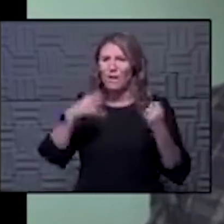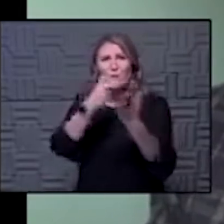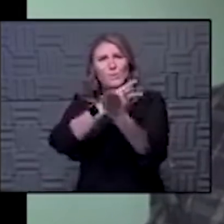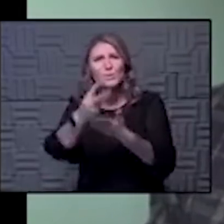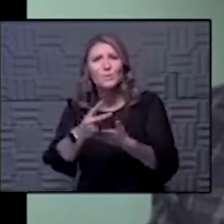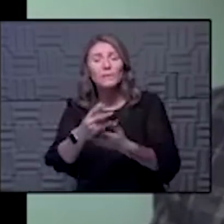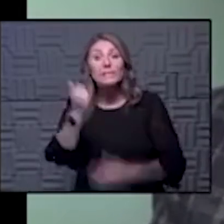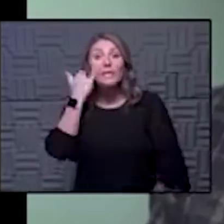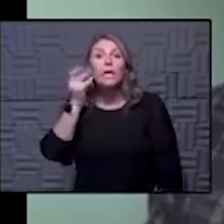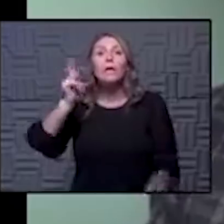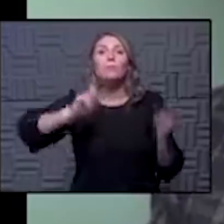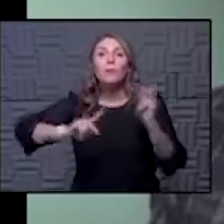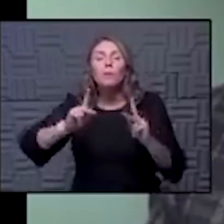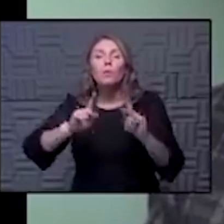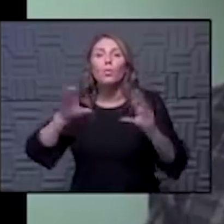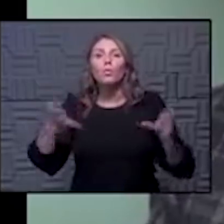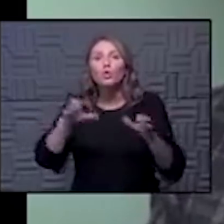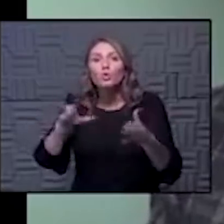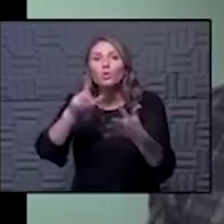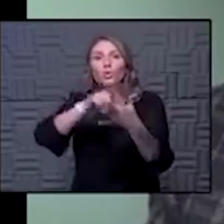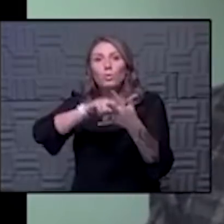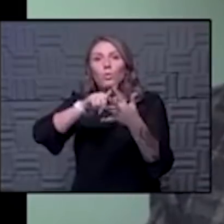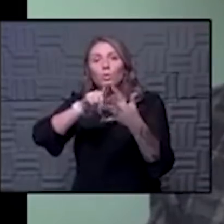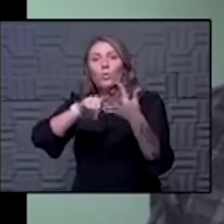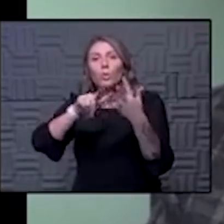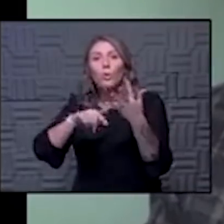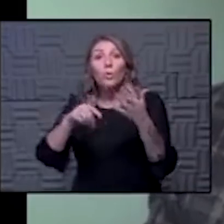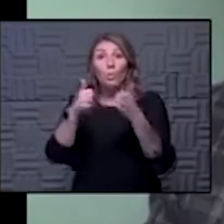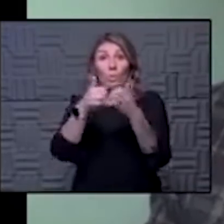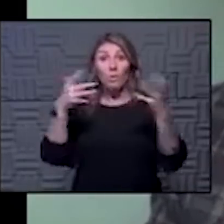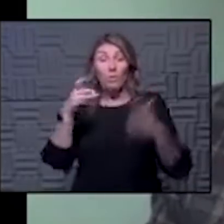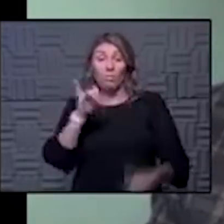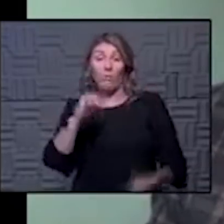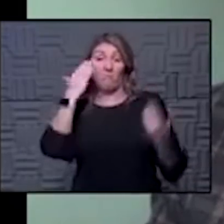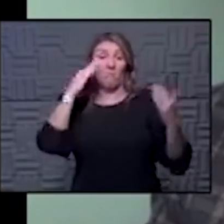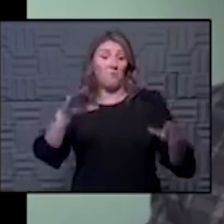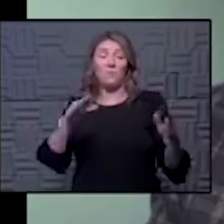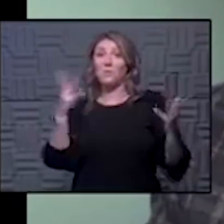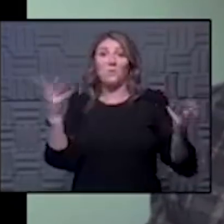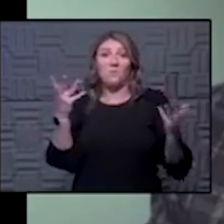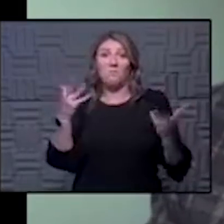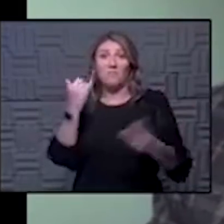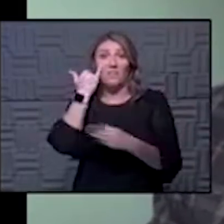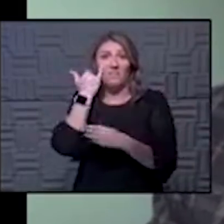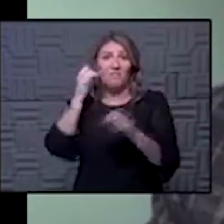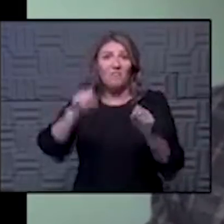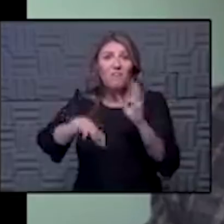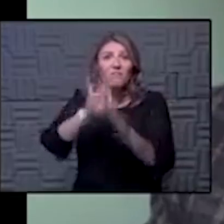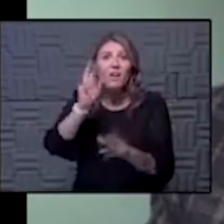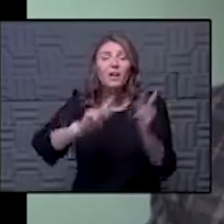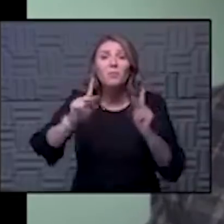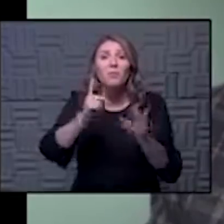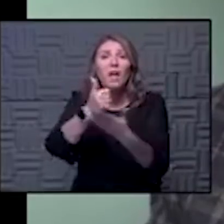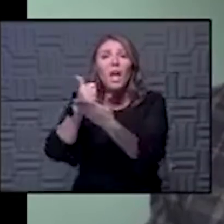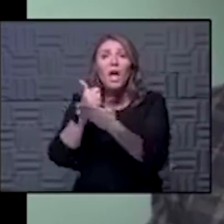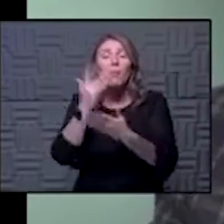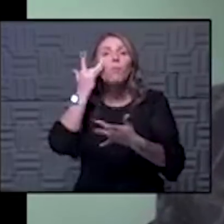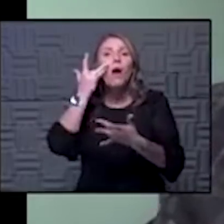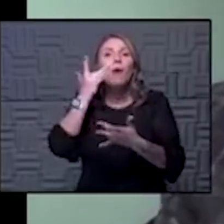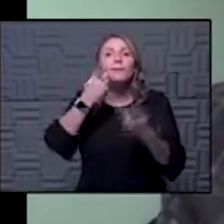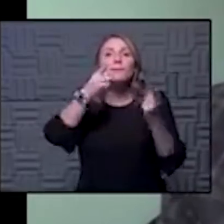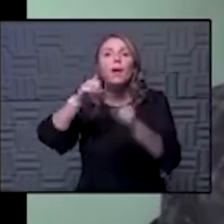just do those things. Without that, I don't know where we're going to find folks to help because that's going on across the